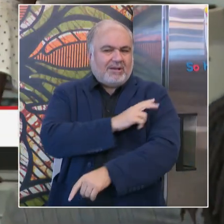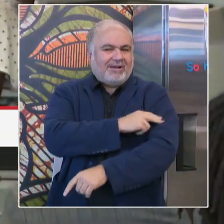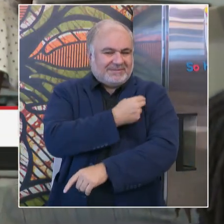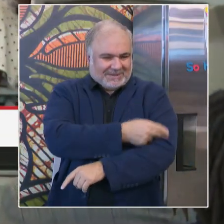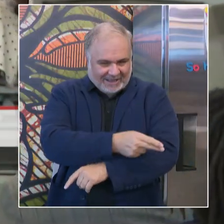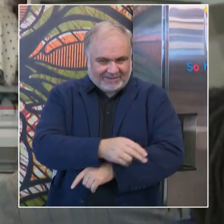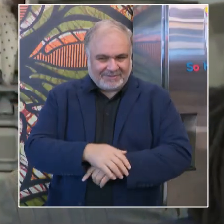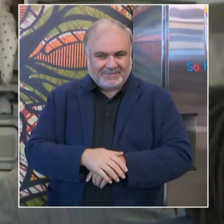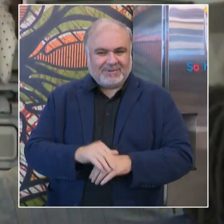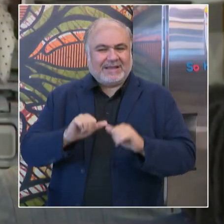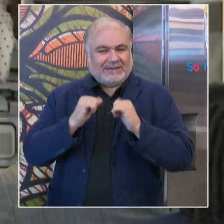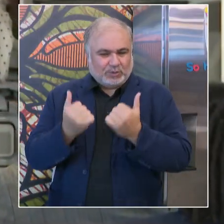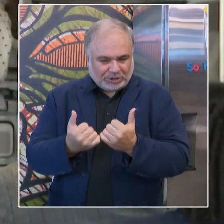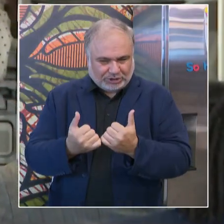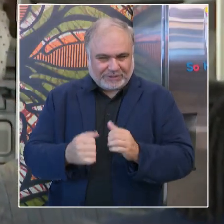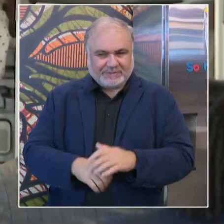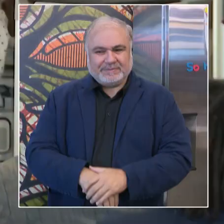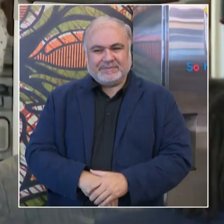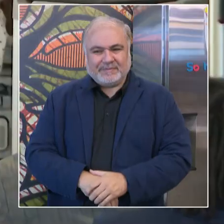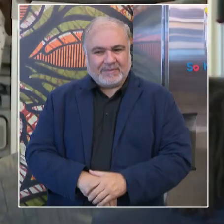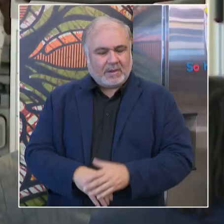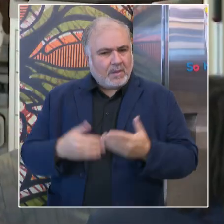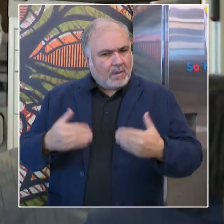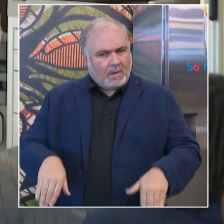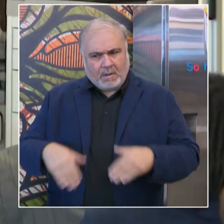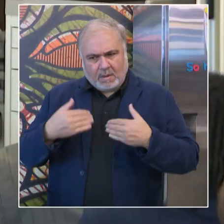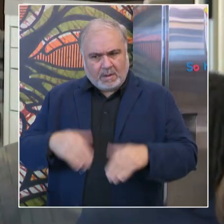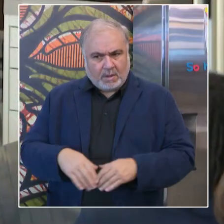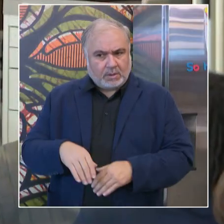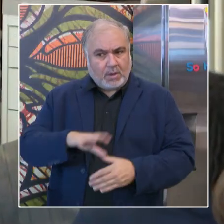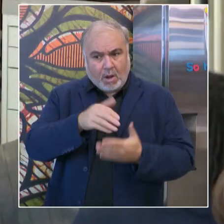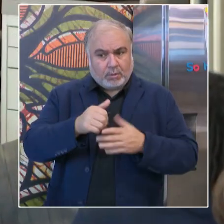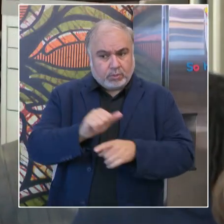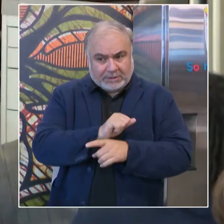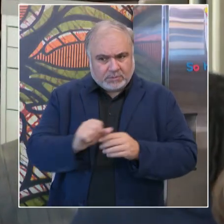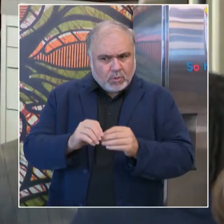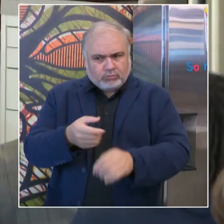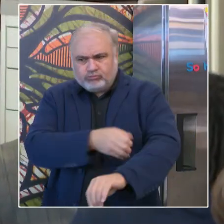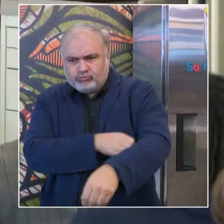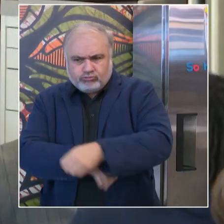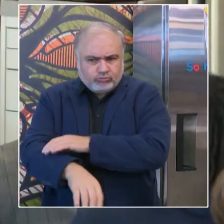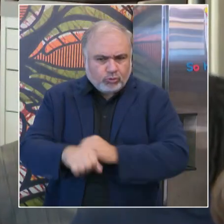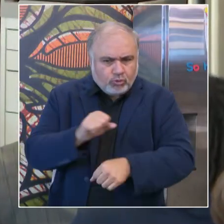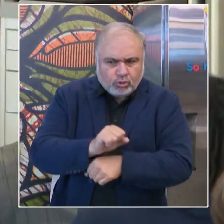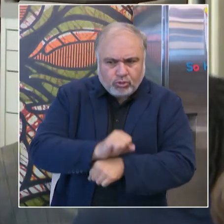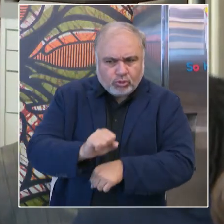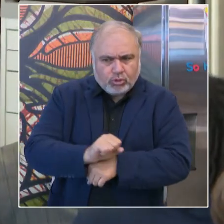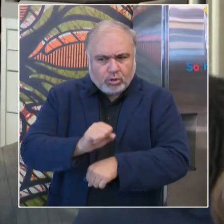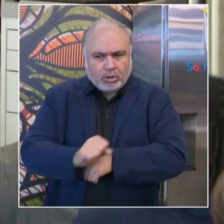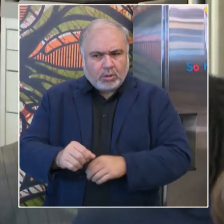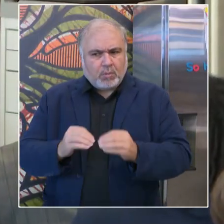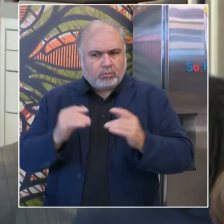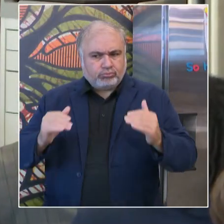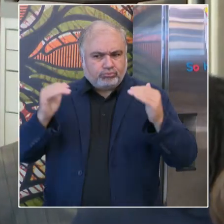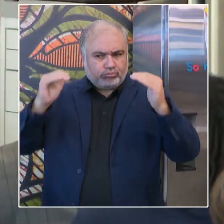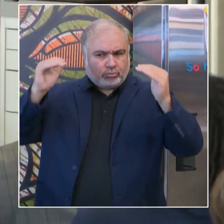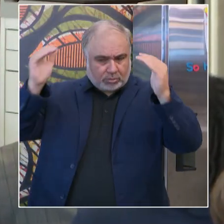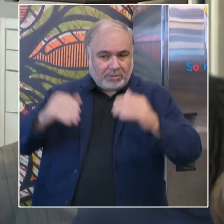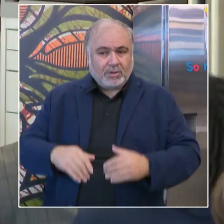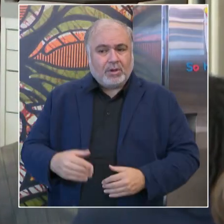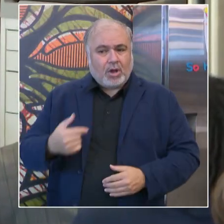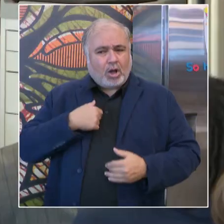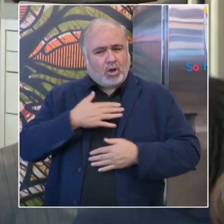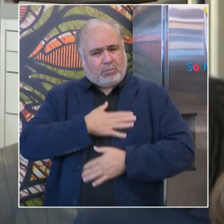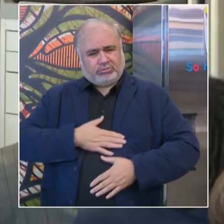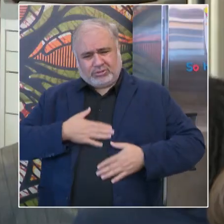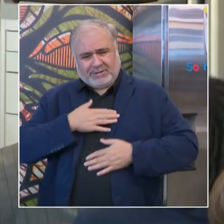the invaluable experience that the apprentices are embarking on, and more appreciative of the collaboration among the employers